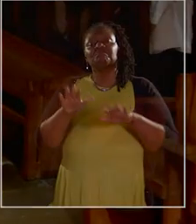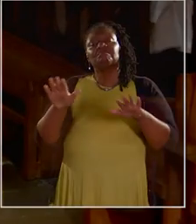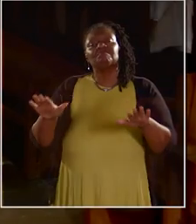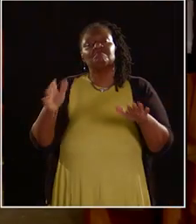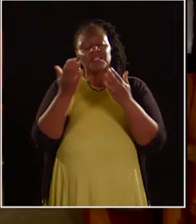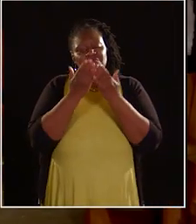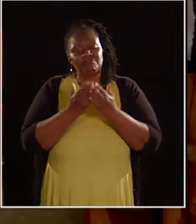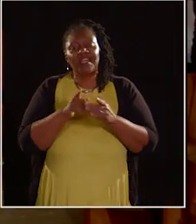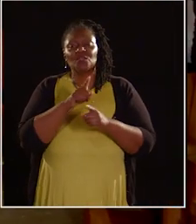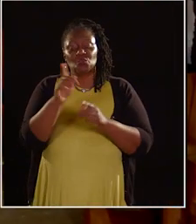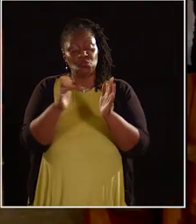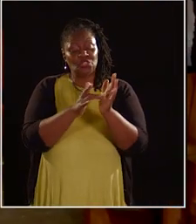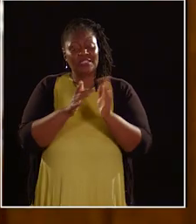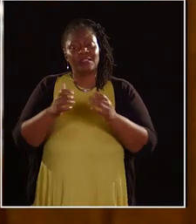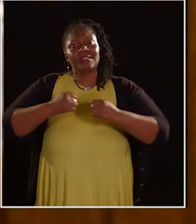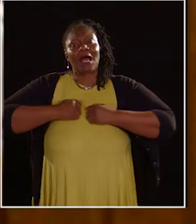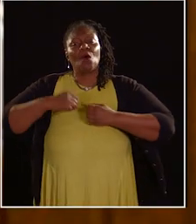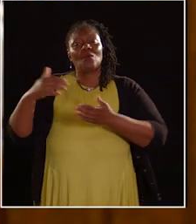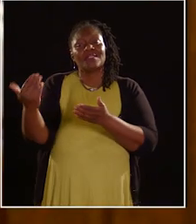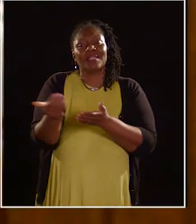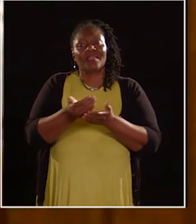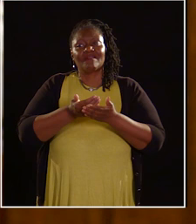Let us pray to Jesus, our Saviour.